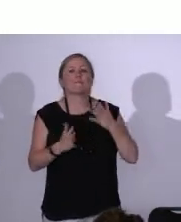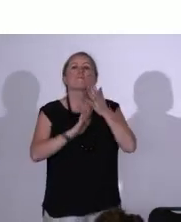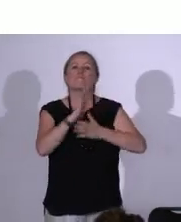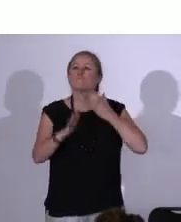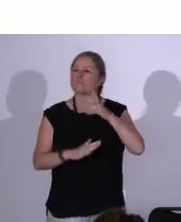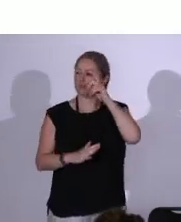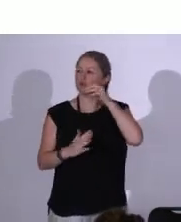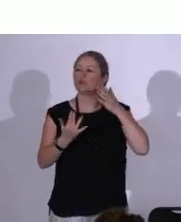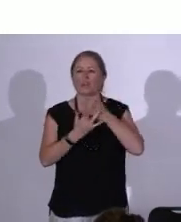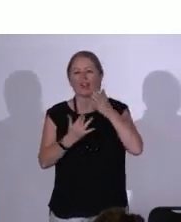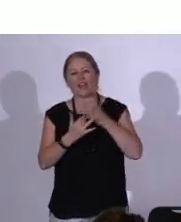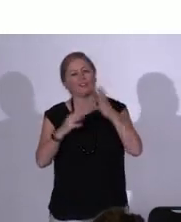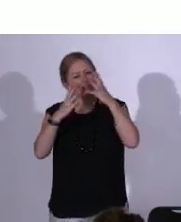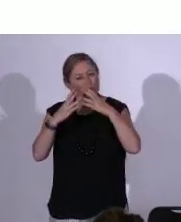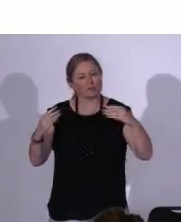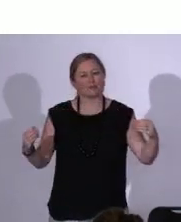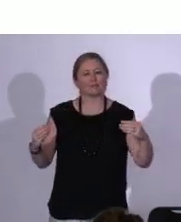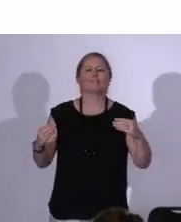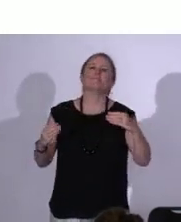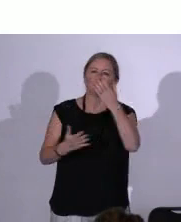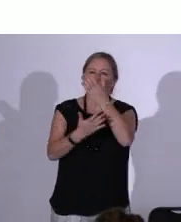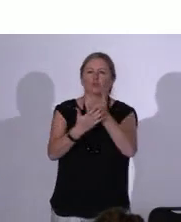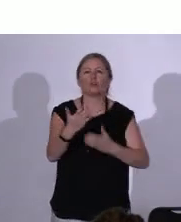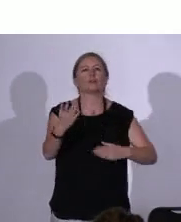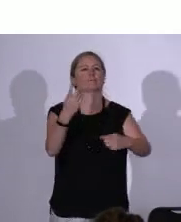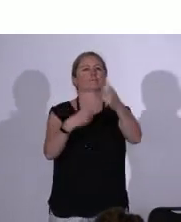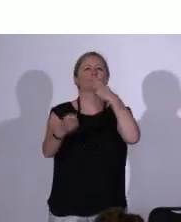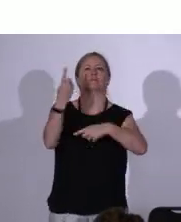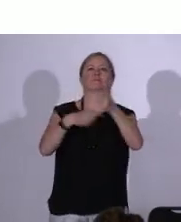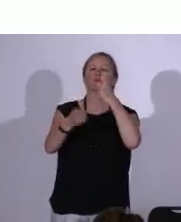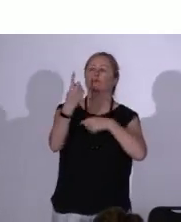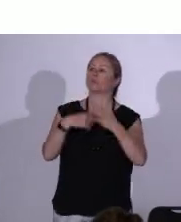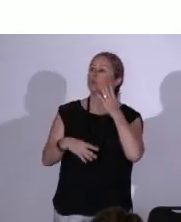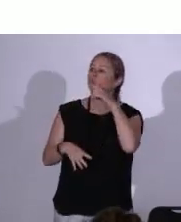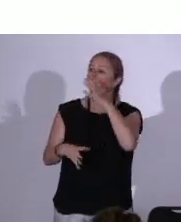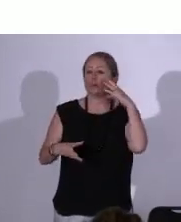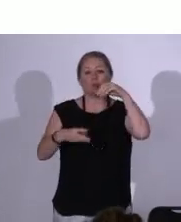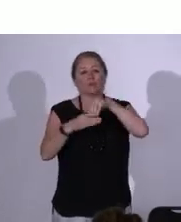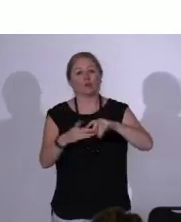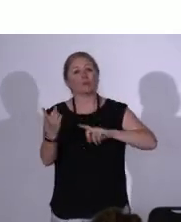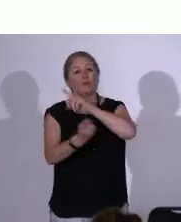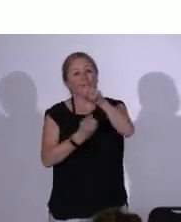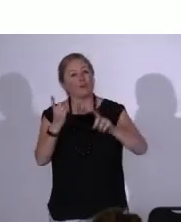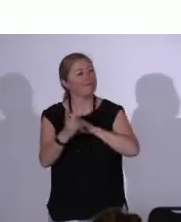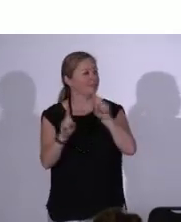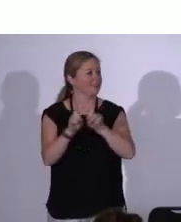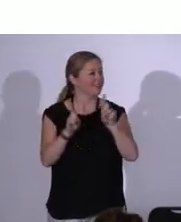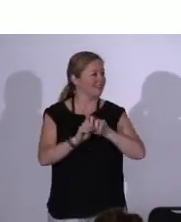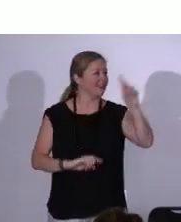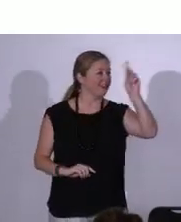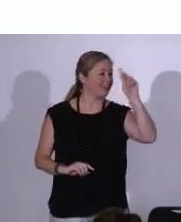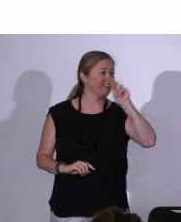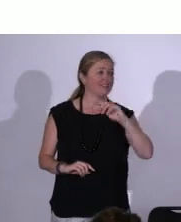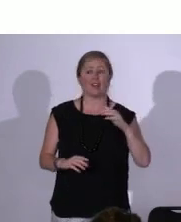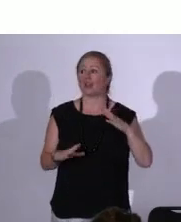the resources and hear the stories. And so I think that when you attend a conference or a forum like this today, it is a big